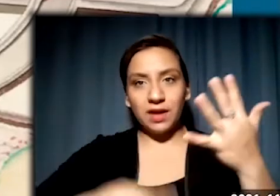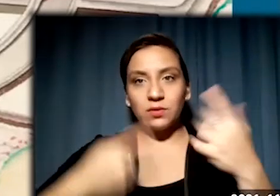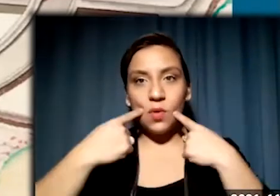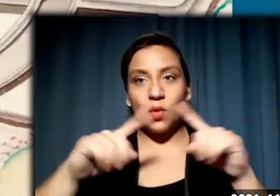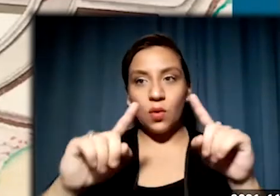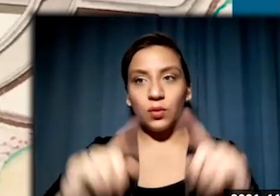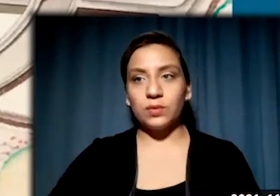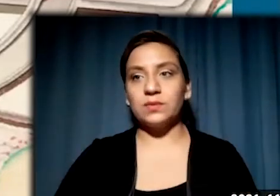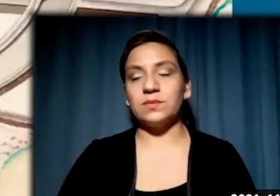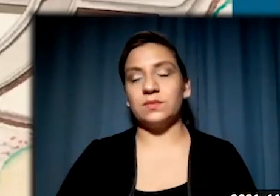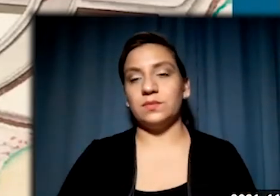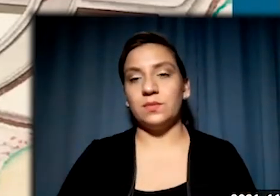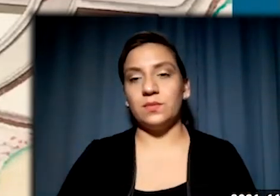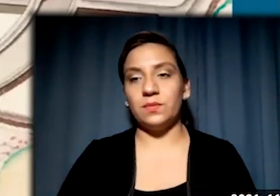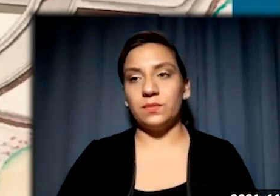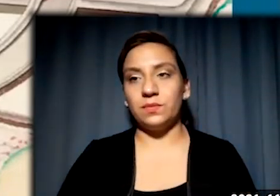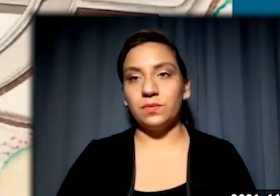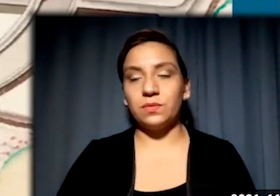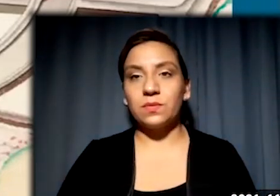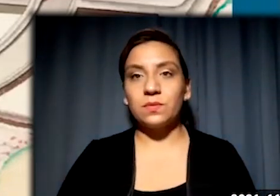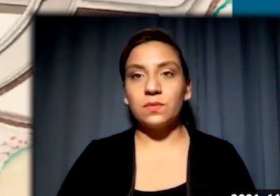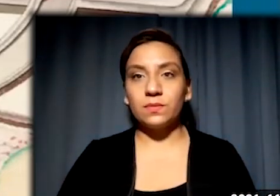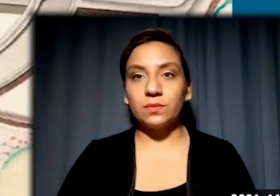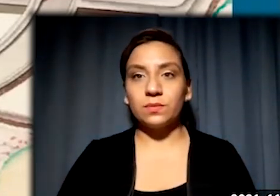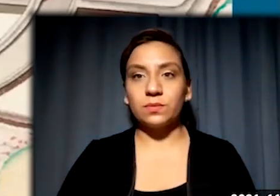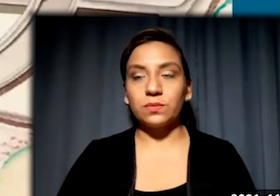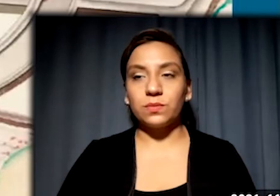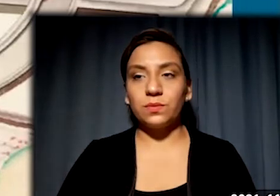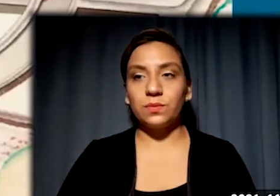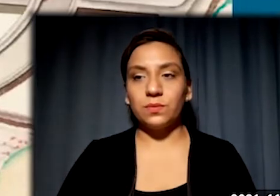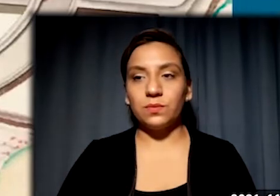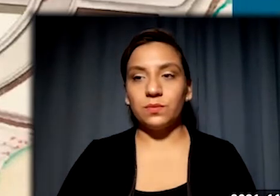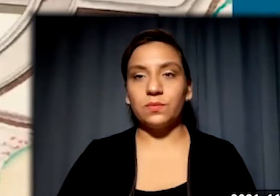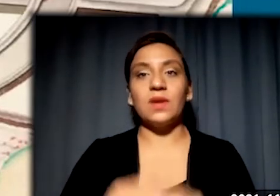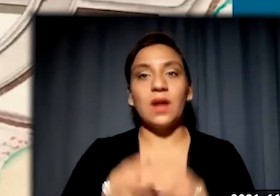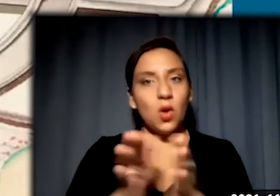his work as author of the book Protegiendo la Capital, Desarrollo